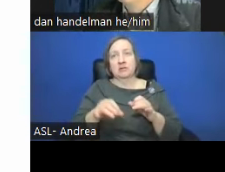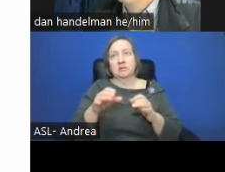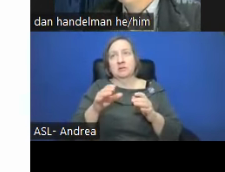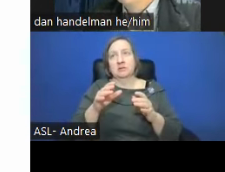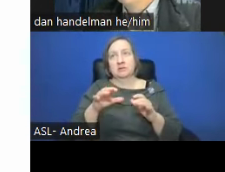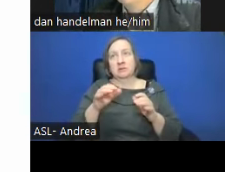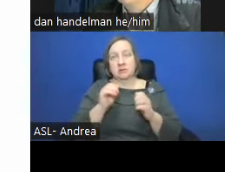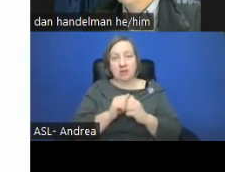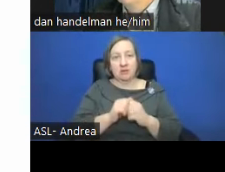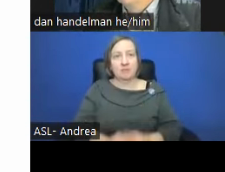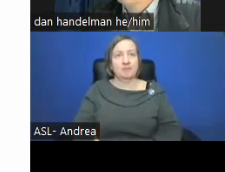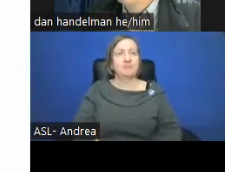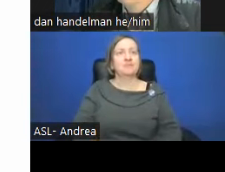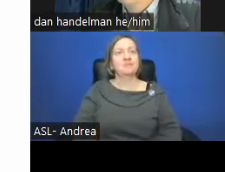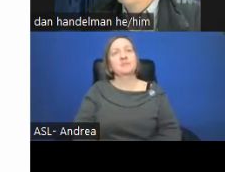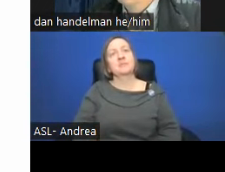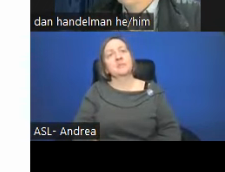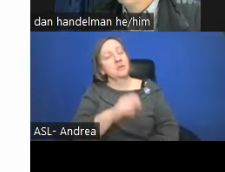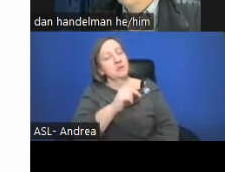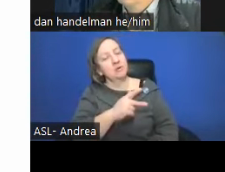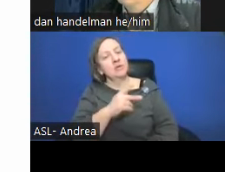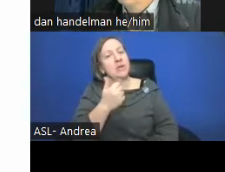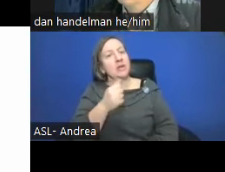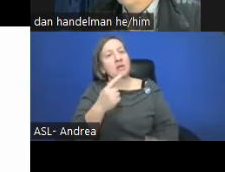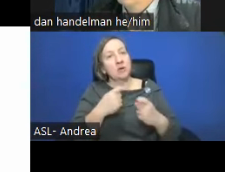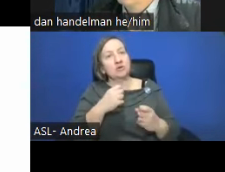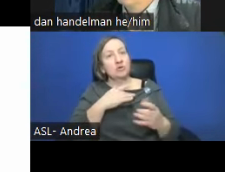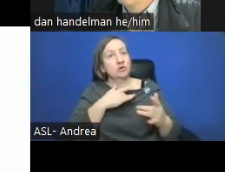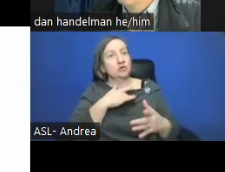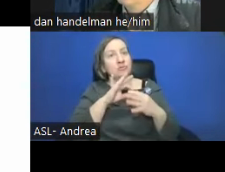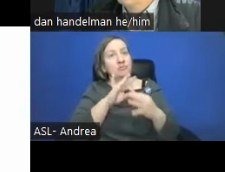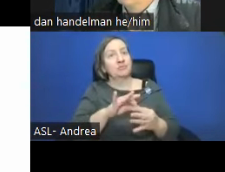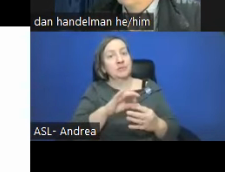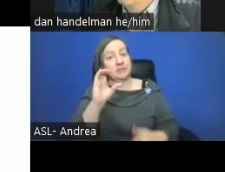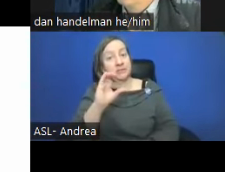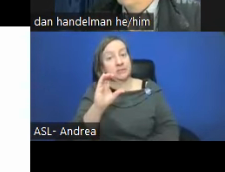Very good. Are there any questions or concerns with C?